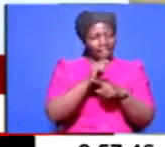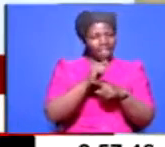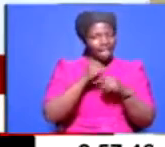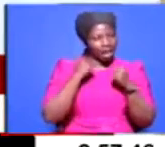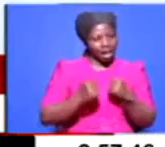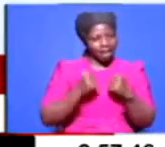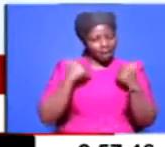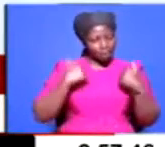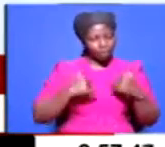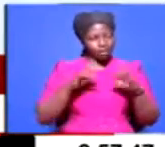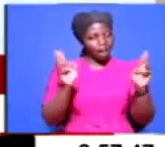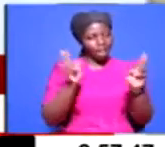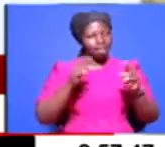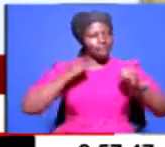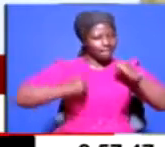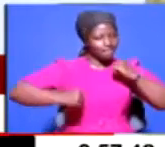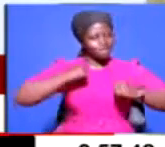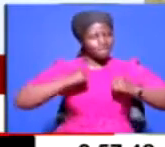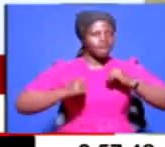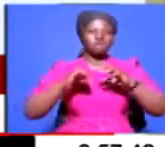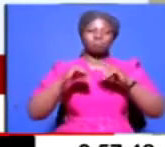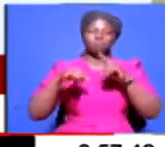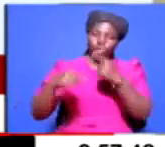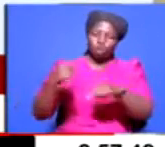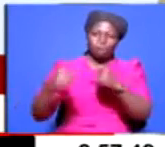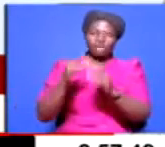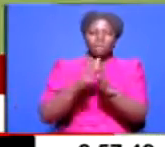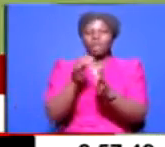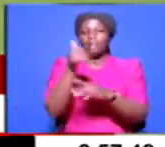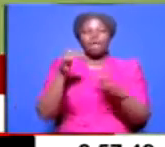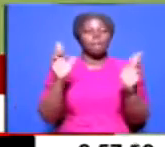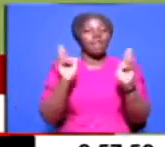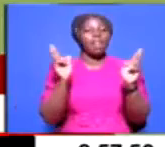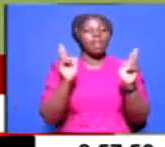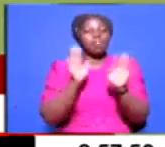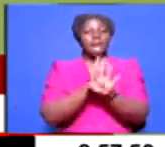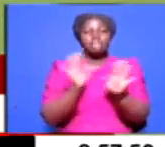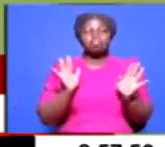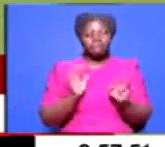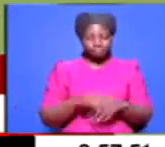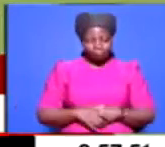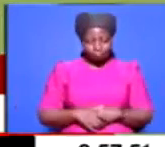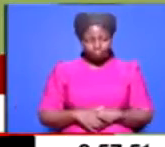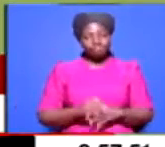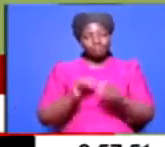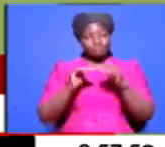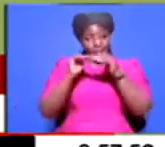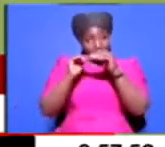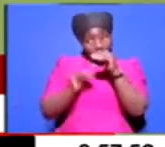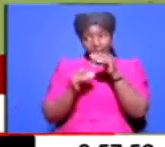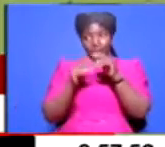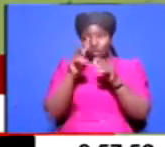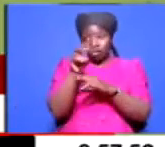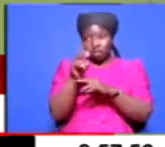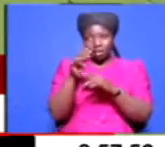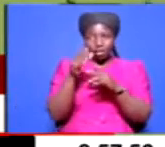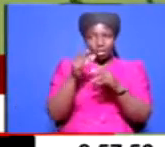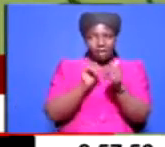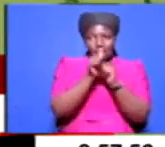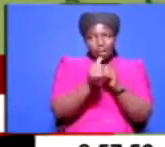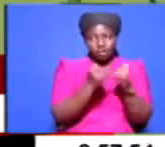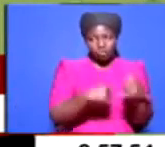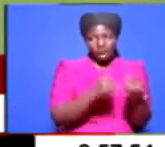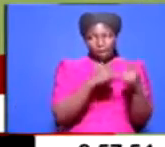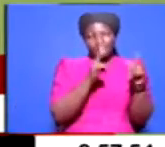run. I'm ready to compete with them. I'm just ready to compete with them. Ile under 20 nilipita trials, lakini mguu